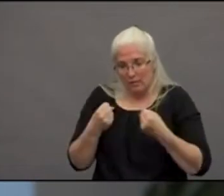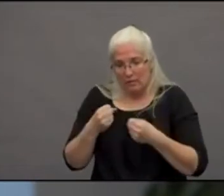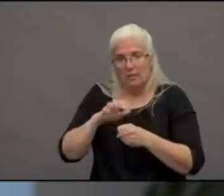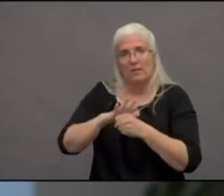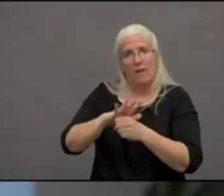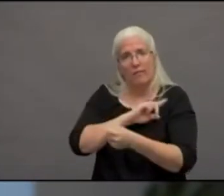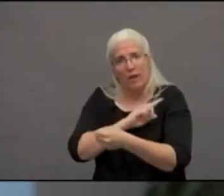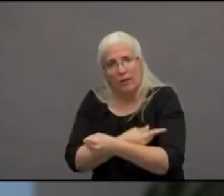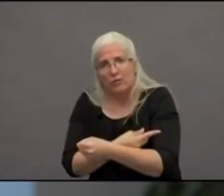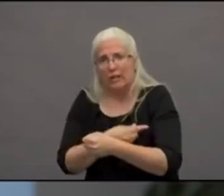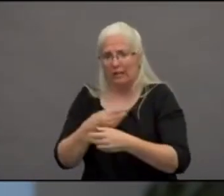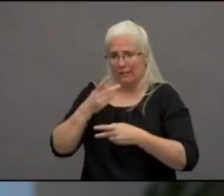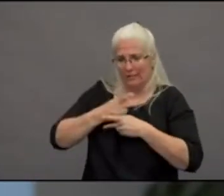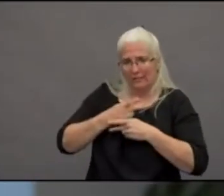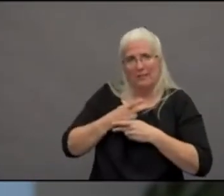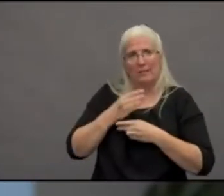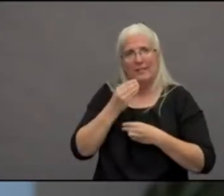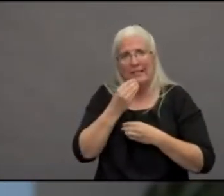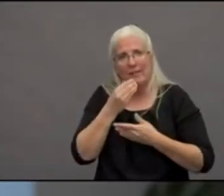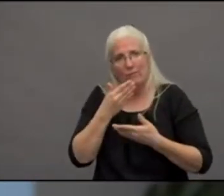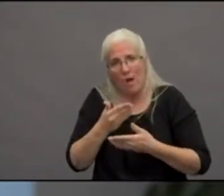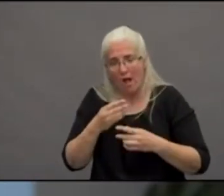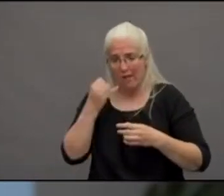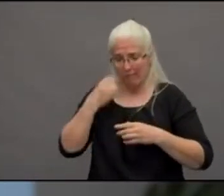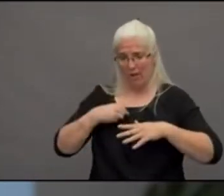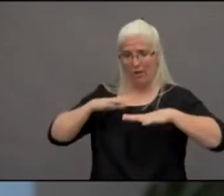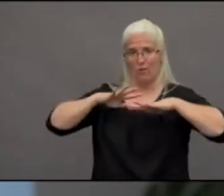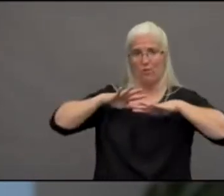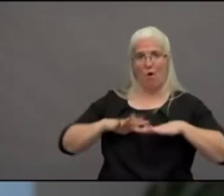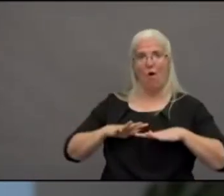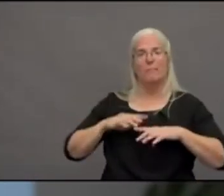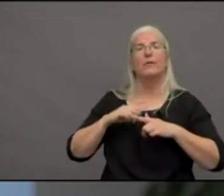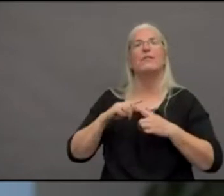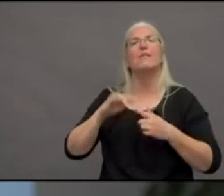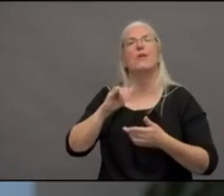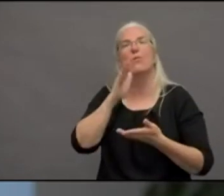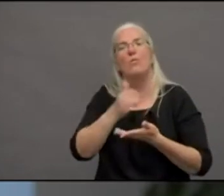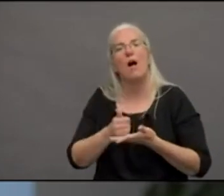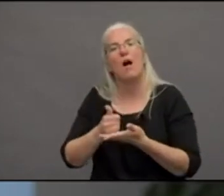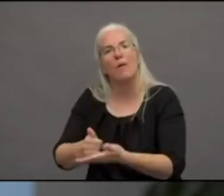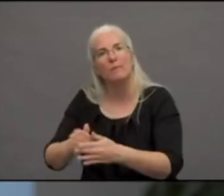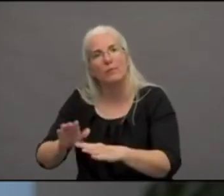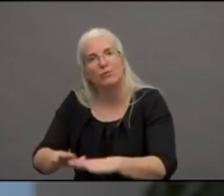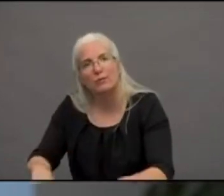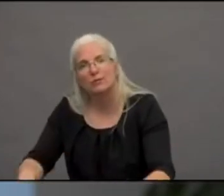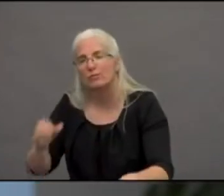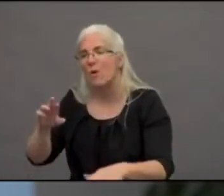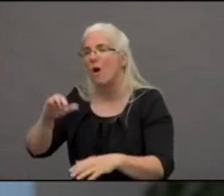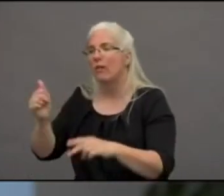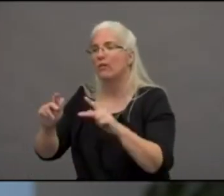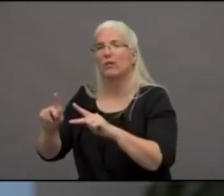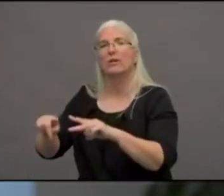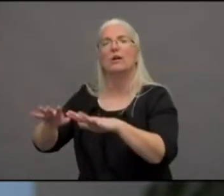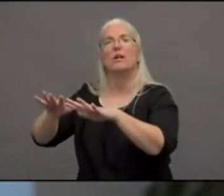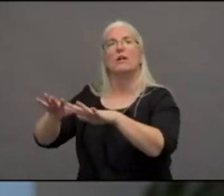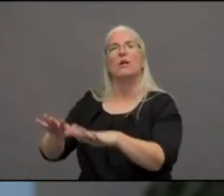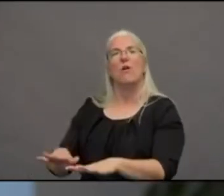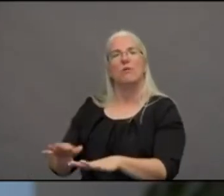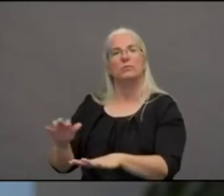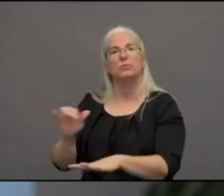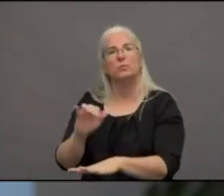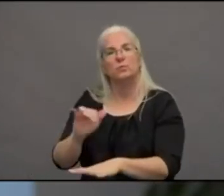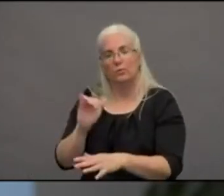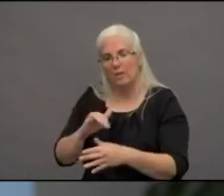you're calm, that helps you respond to your children in a calm way. And that's what children need during this time, is a sense